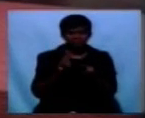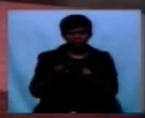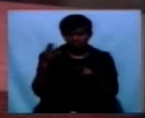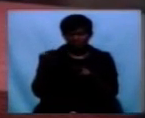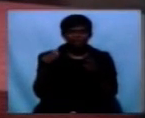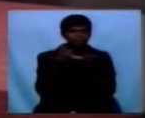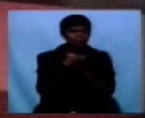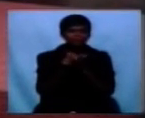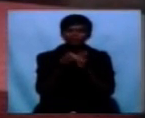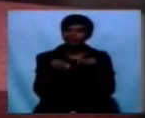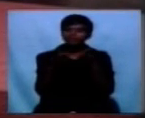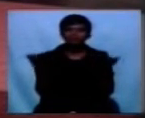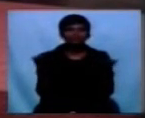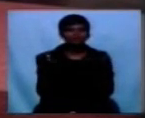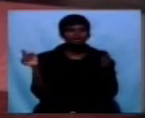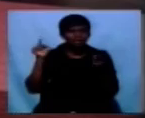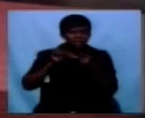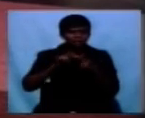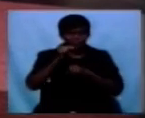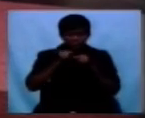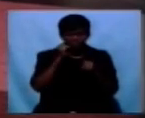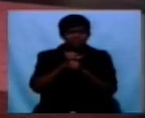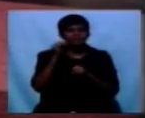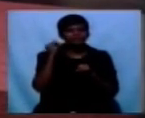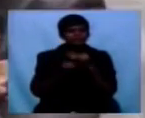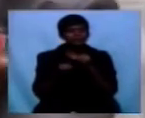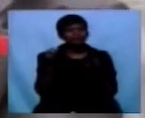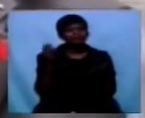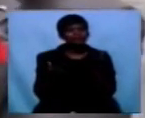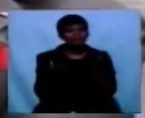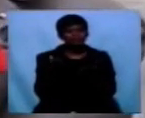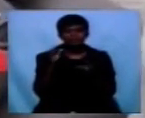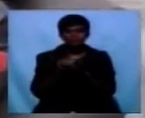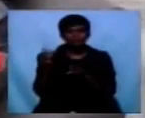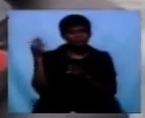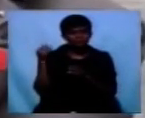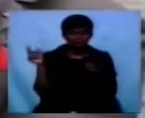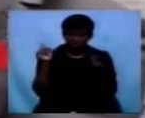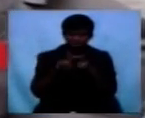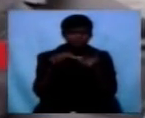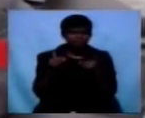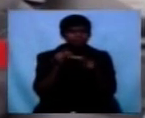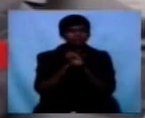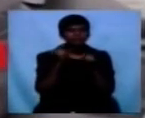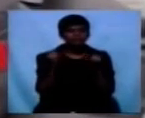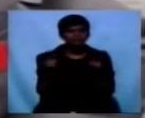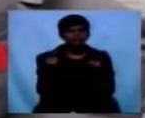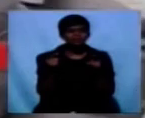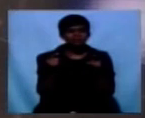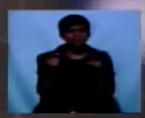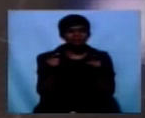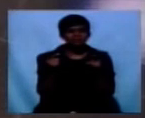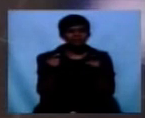never be released until end of year. Maybe in the past. To date, to tell you, we've just been... Because there's another animal